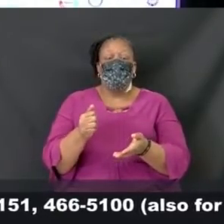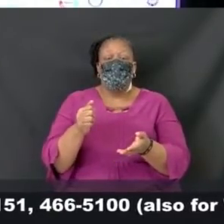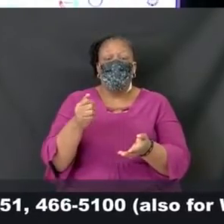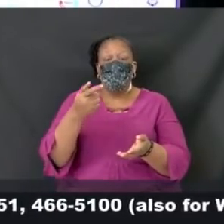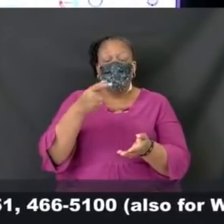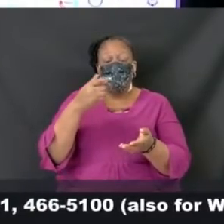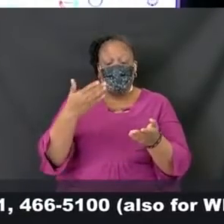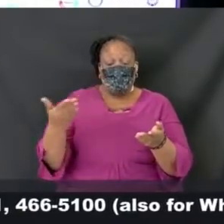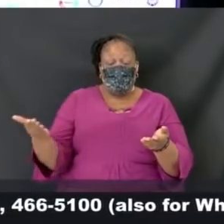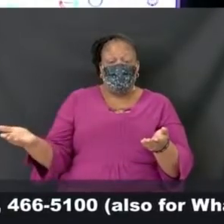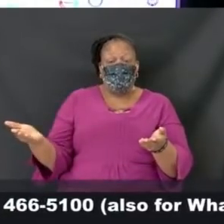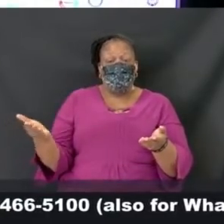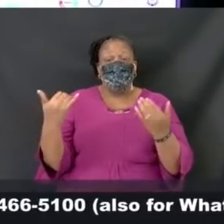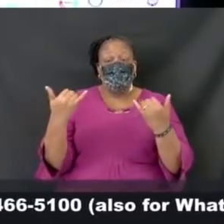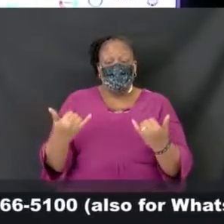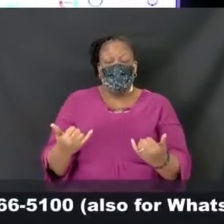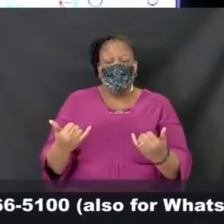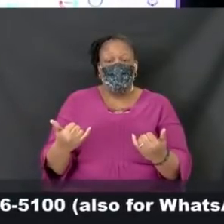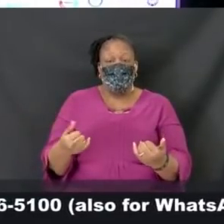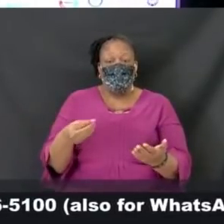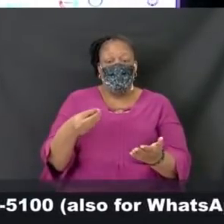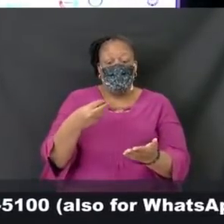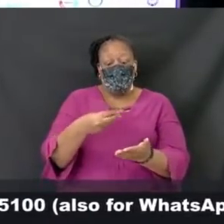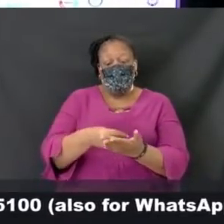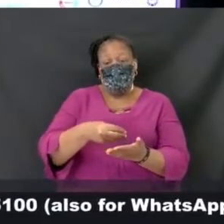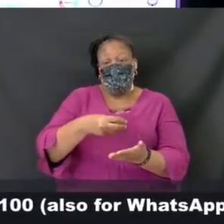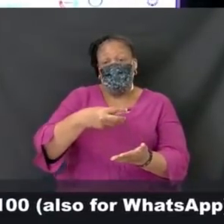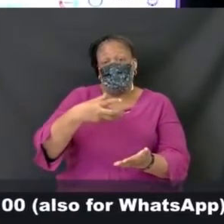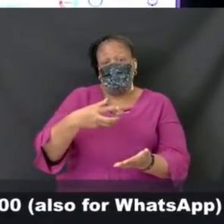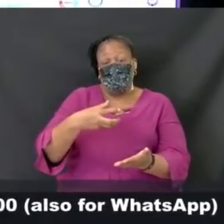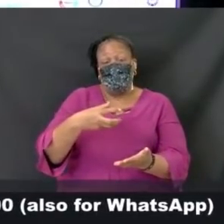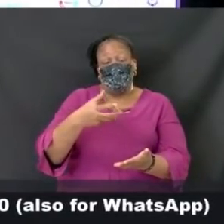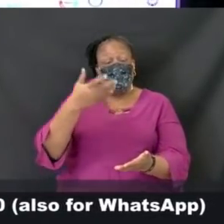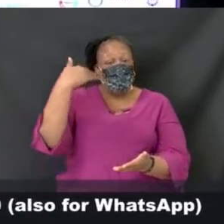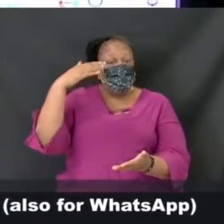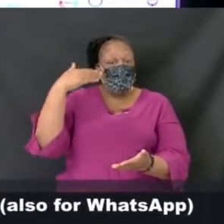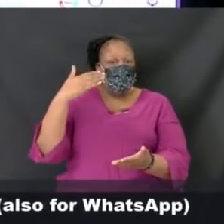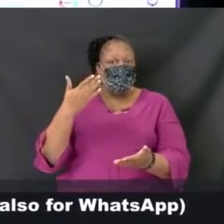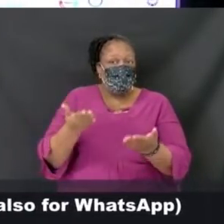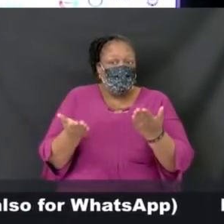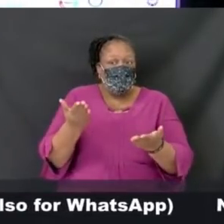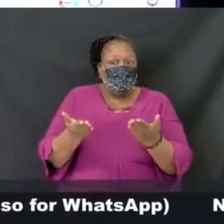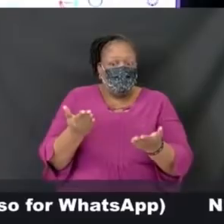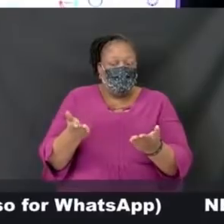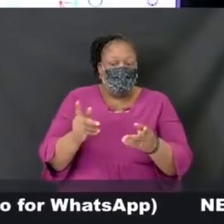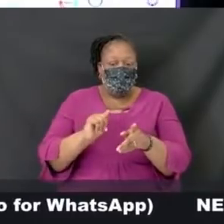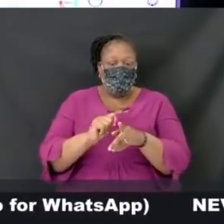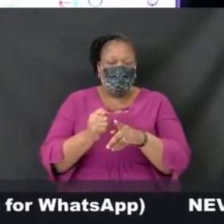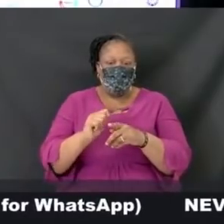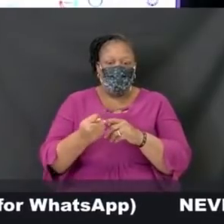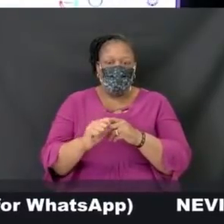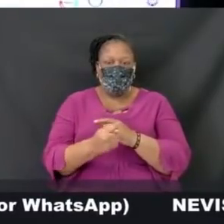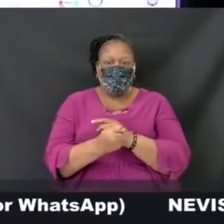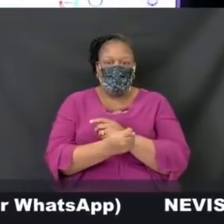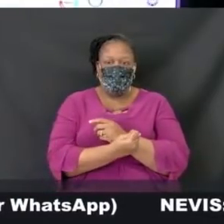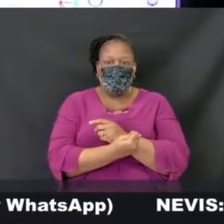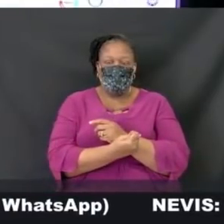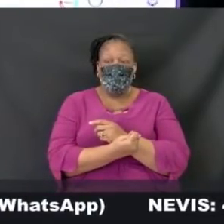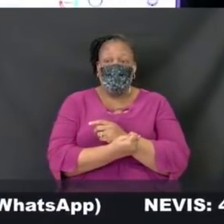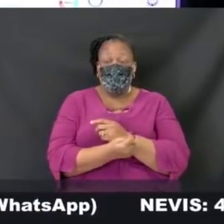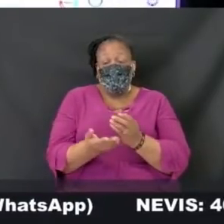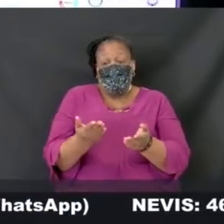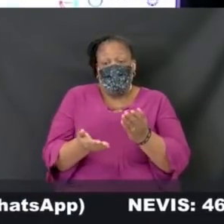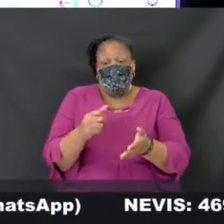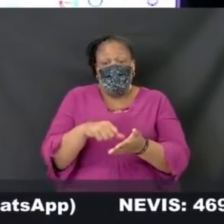because things are not going to go back to normal. We have to adapt to the new norm. There's going to have to be a cultural change moving